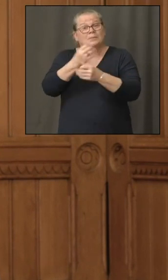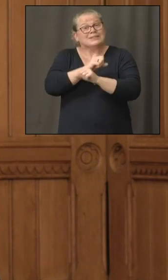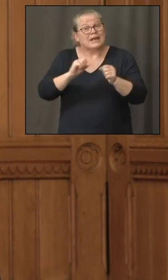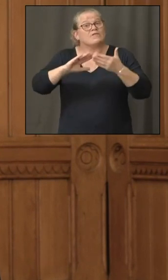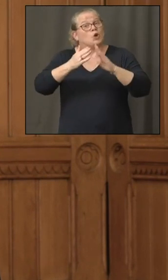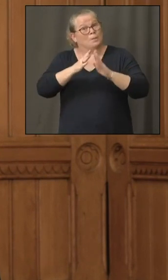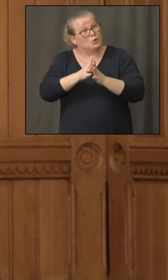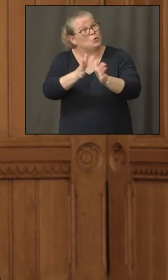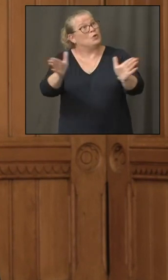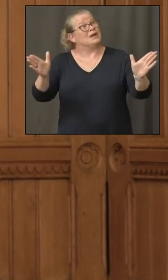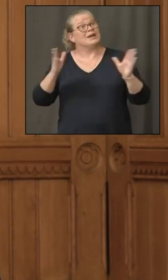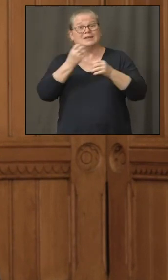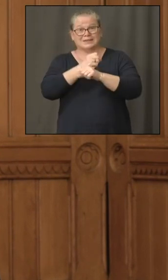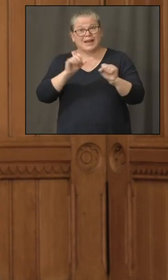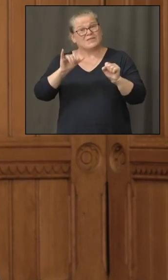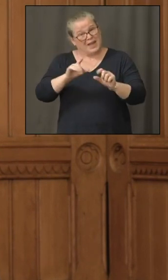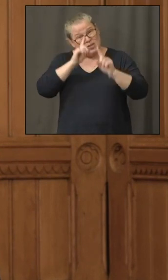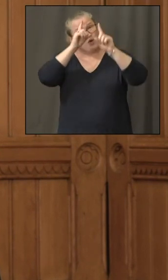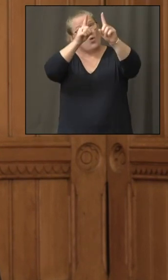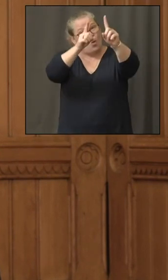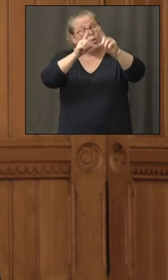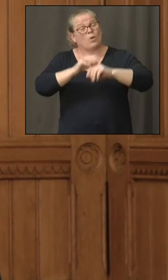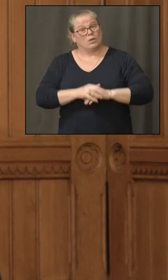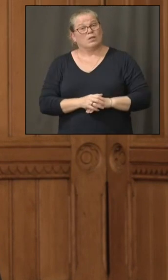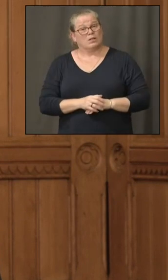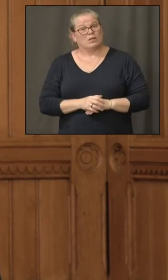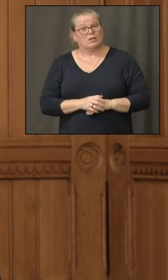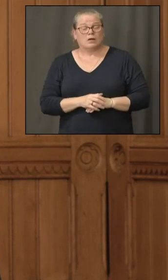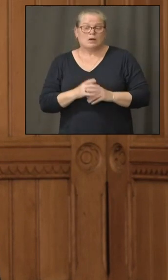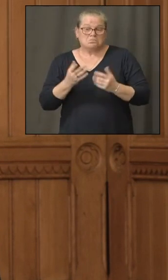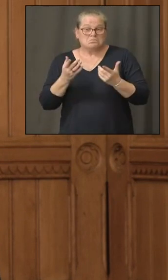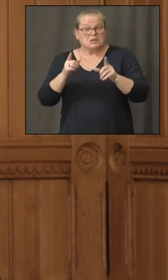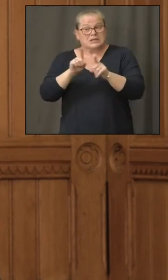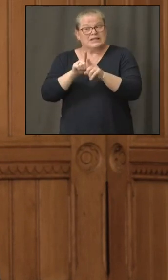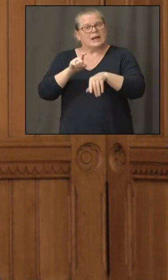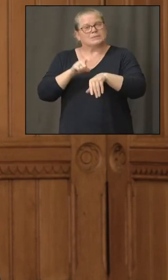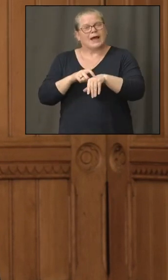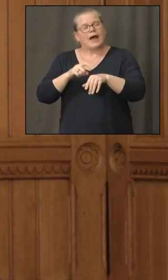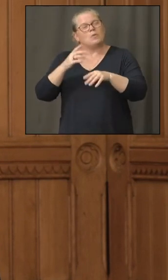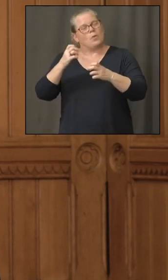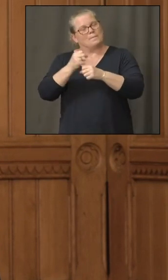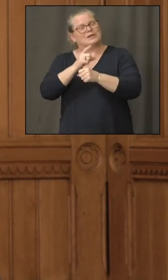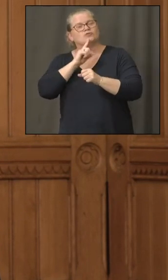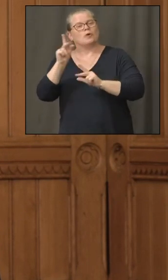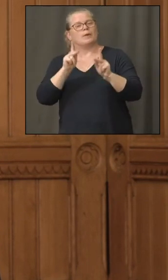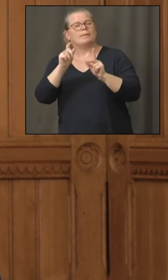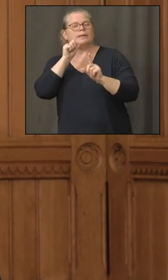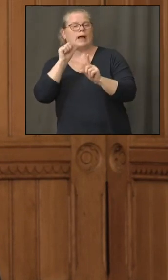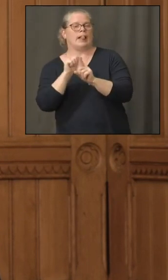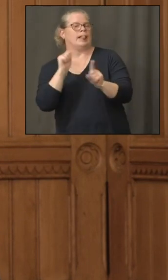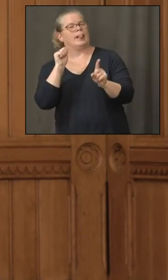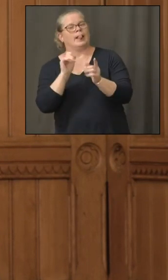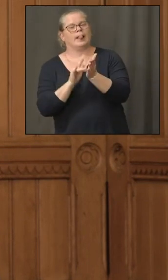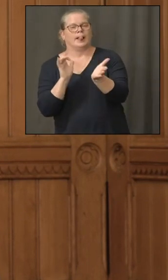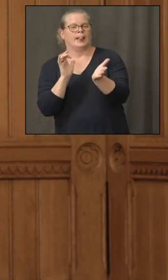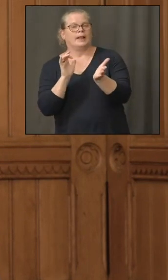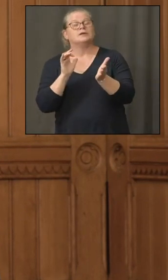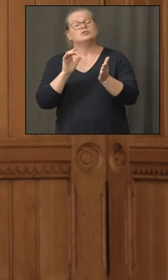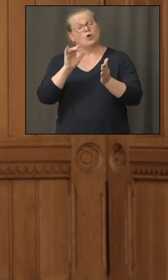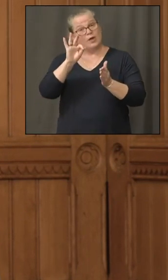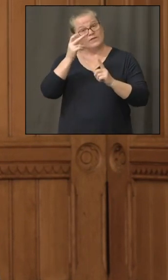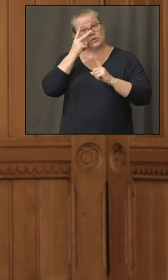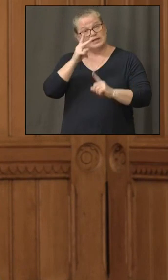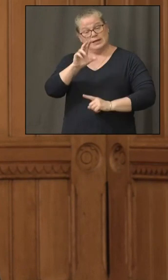safe, but equally to be on the lookout for the scams that are out there. So we just want to make sure it's clear that if you get that CT COVID trace caller